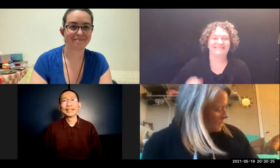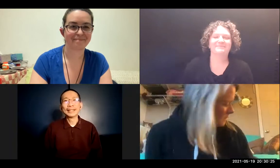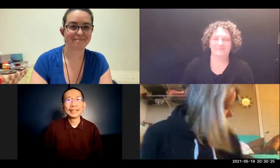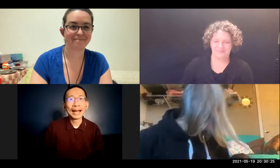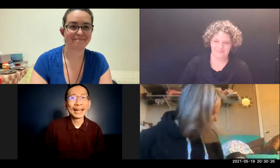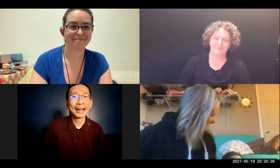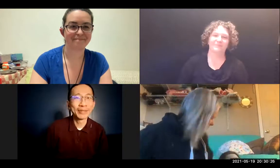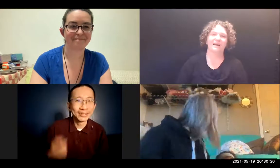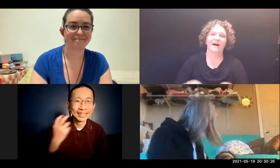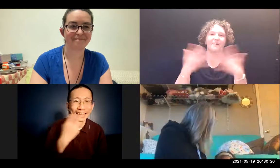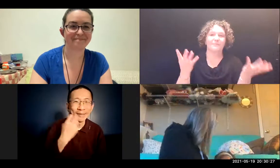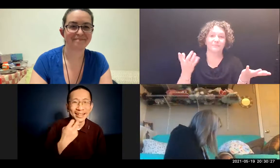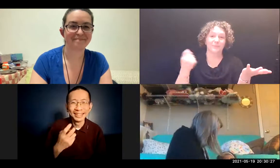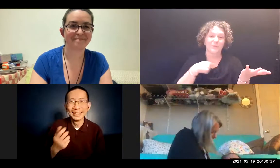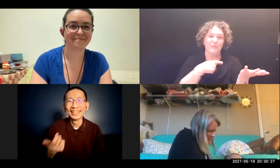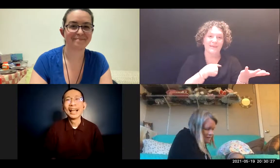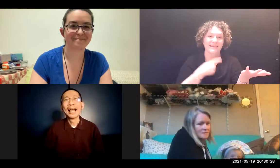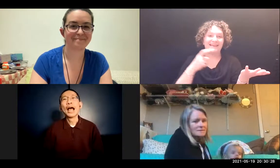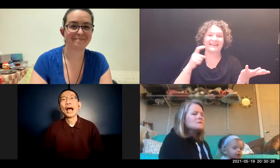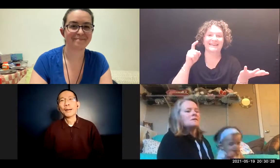Mary, I cannot pronounce the name,